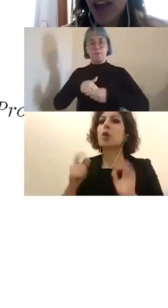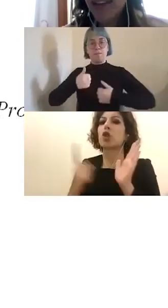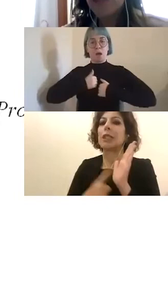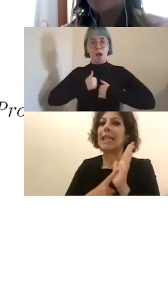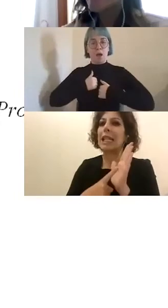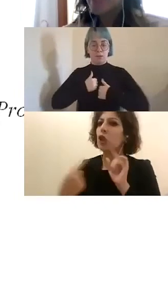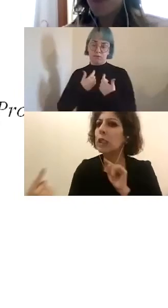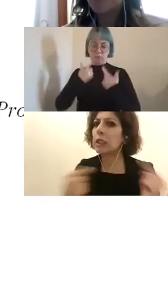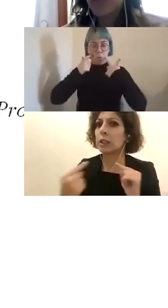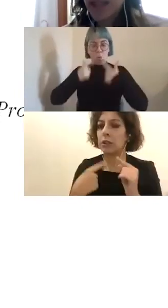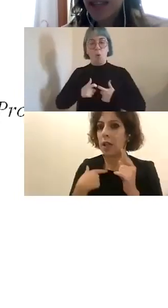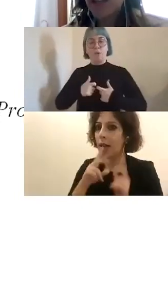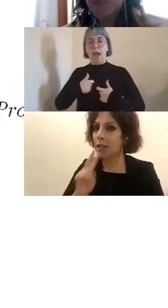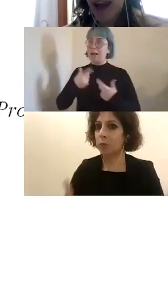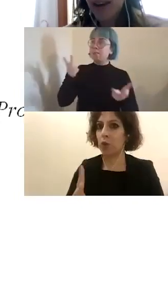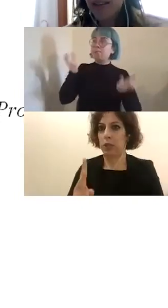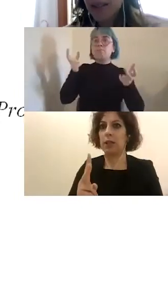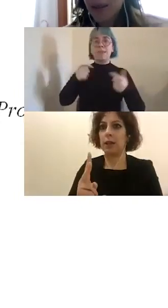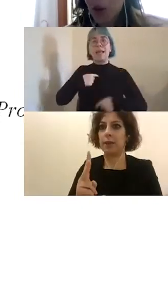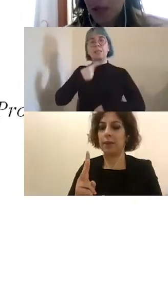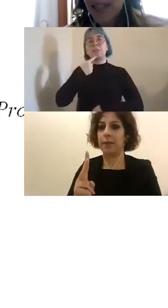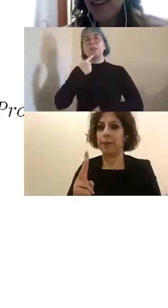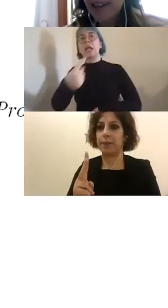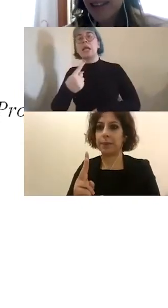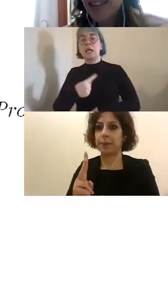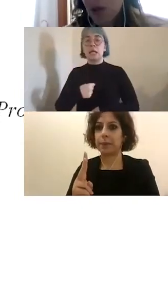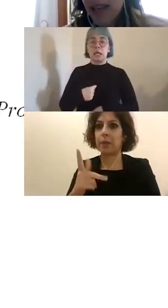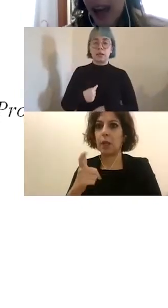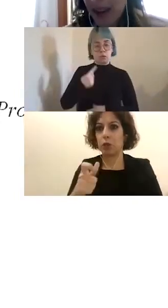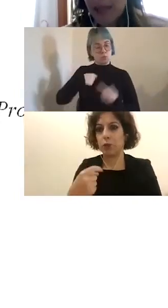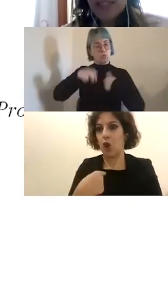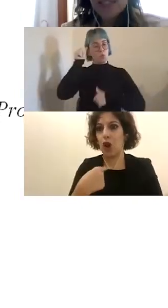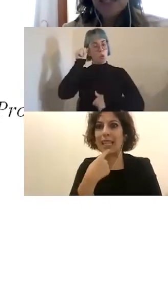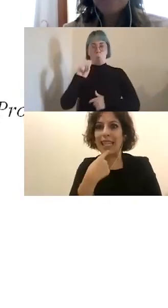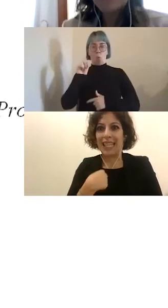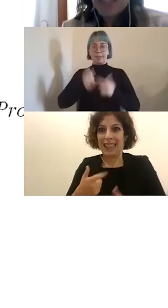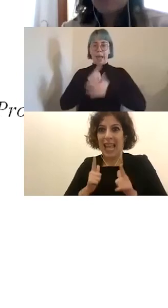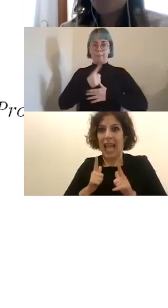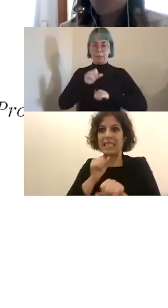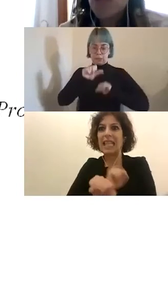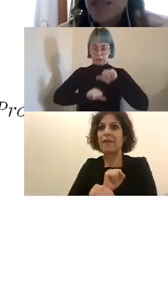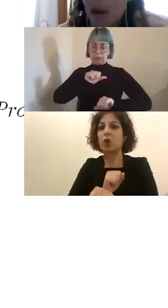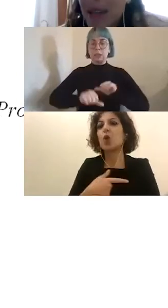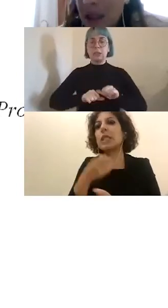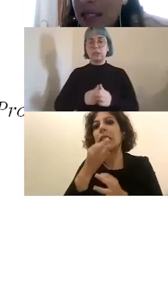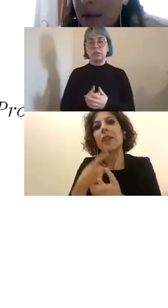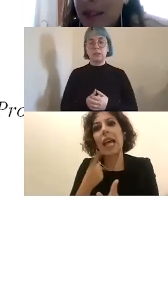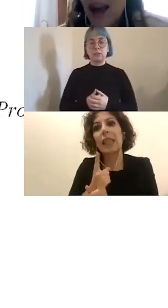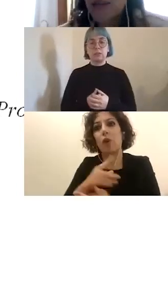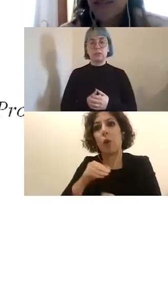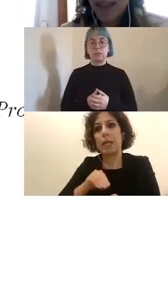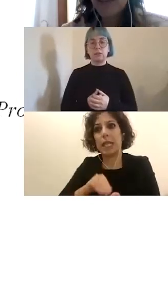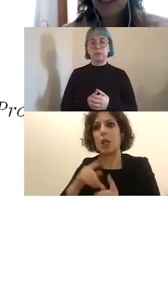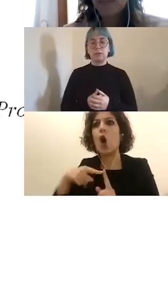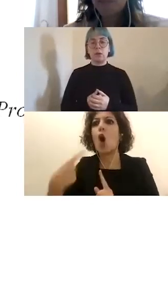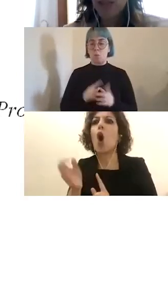listen, to contest, and to know what happens to what